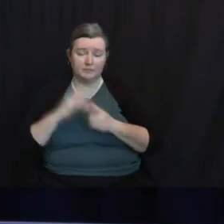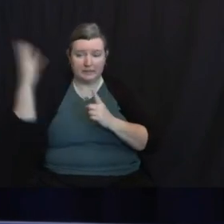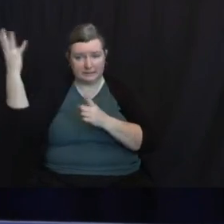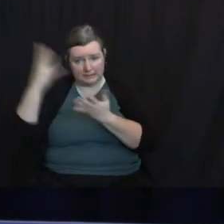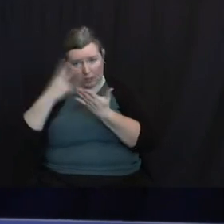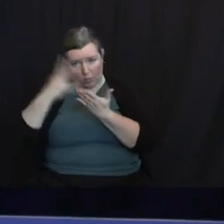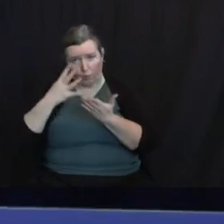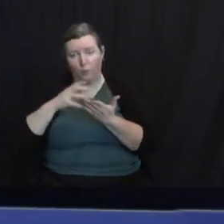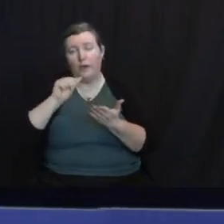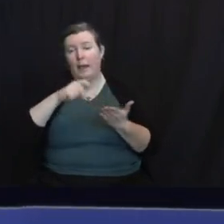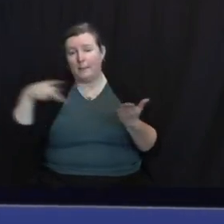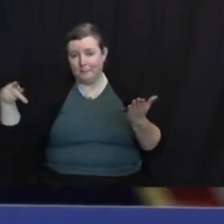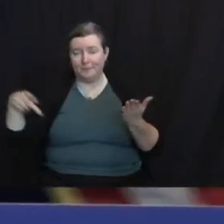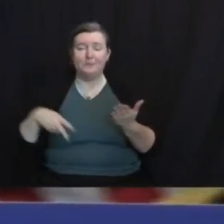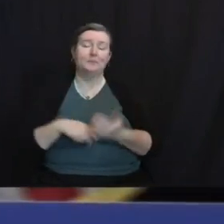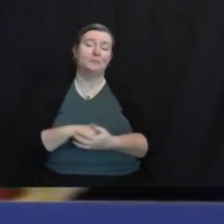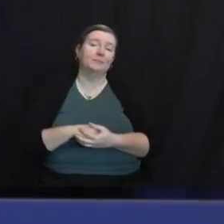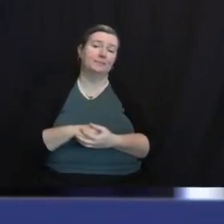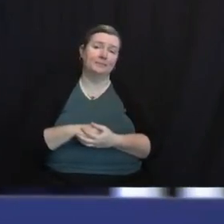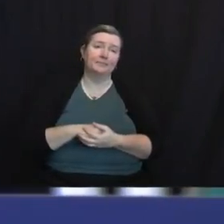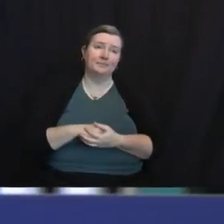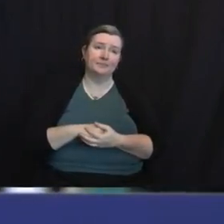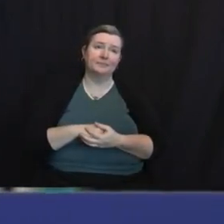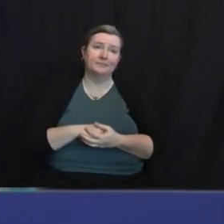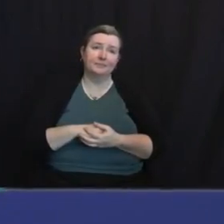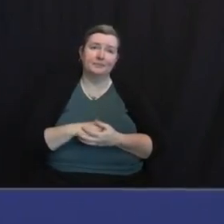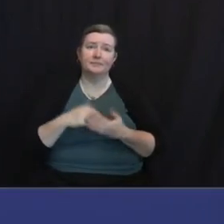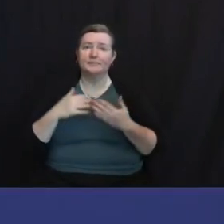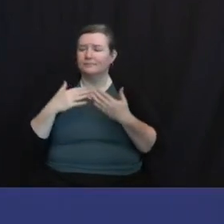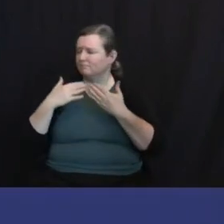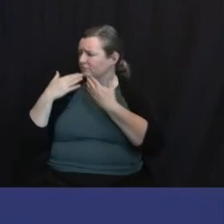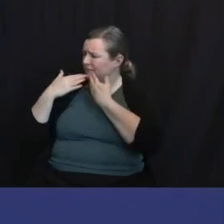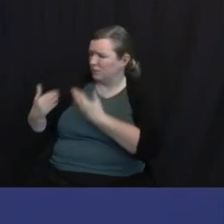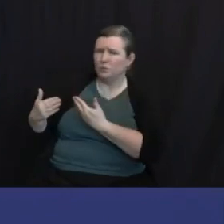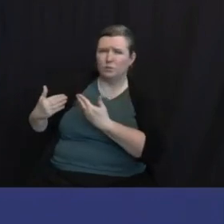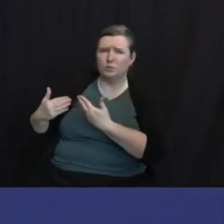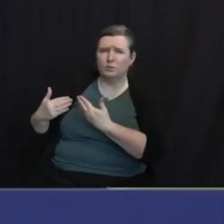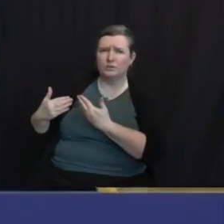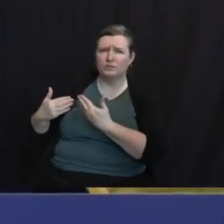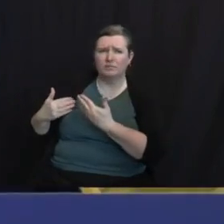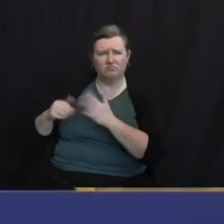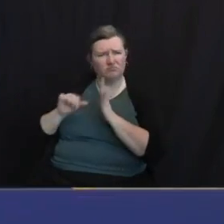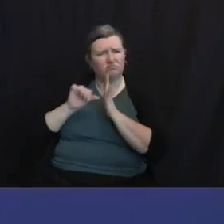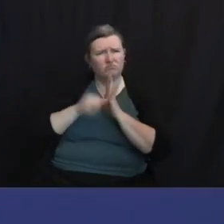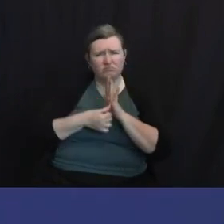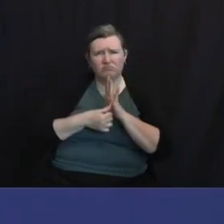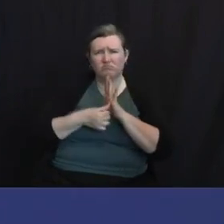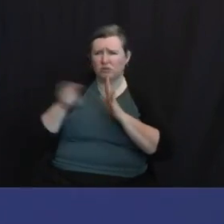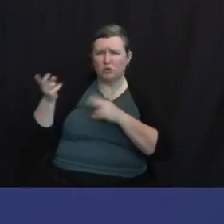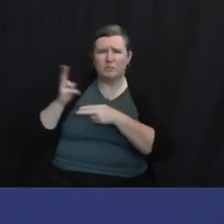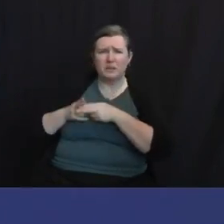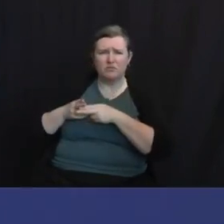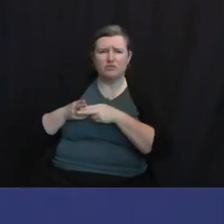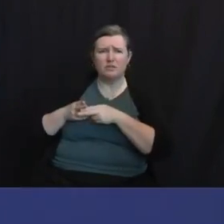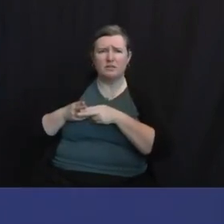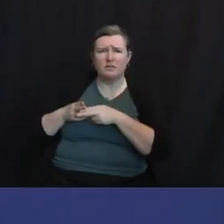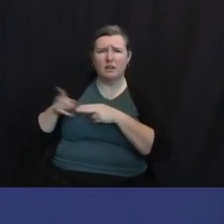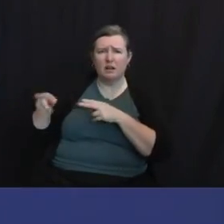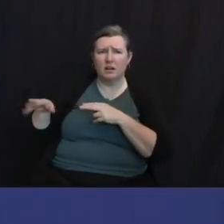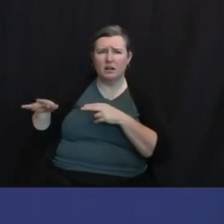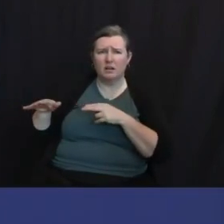you. Judy, thank you as always. Just to underscore something that you mentioned, a whole group